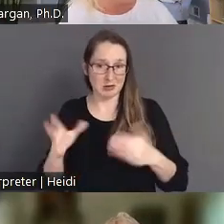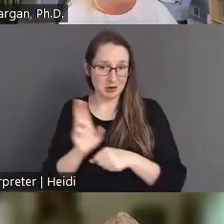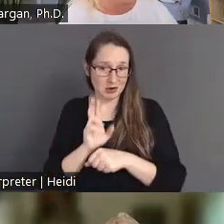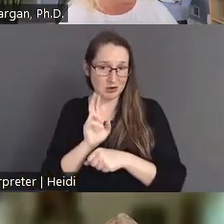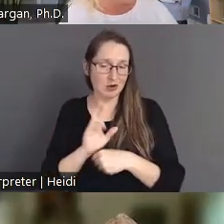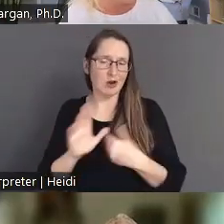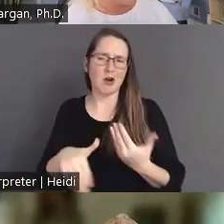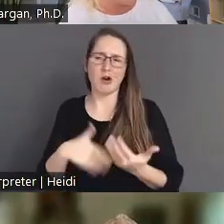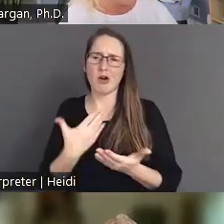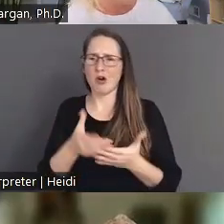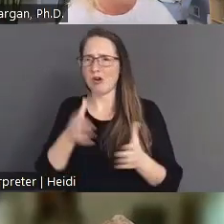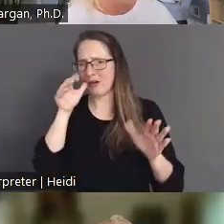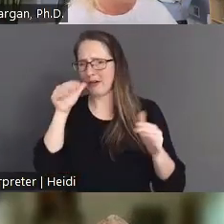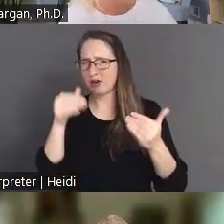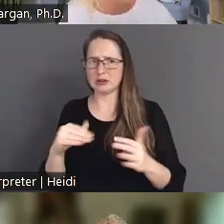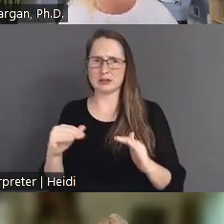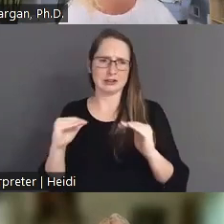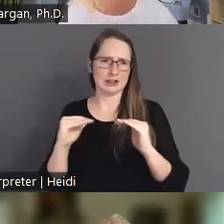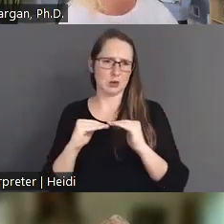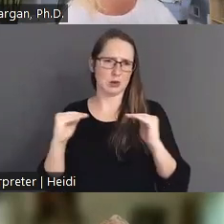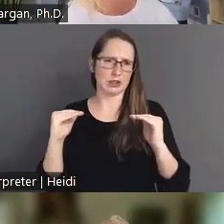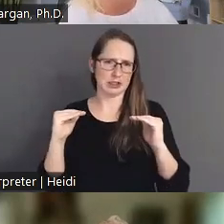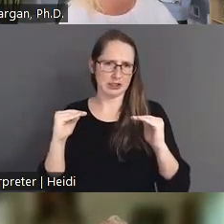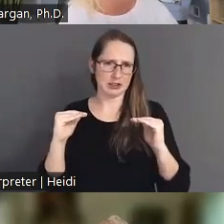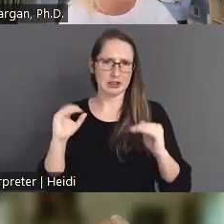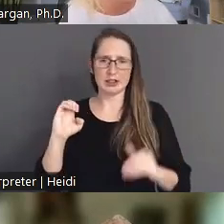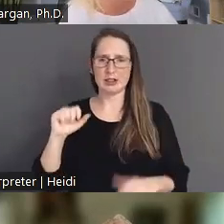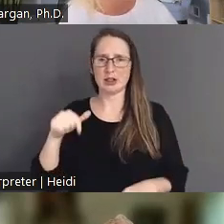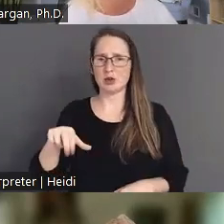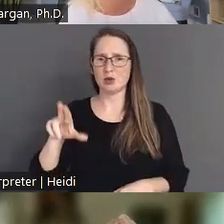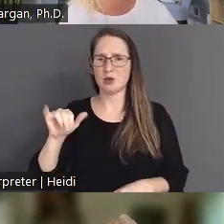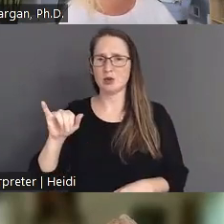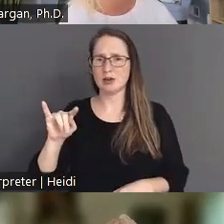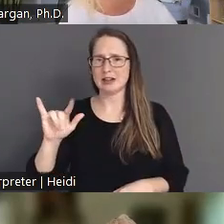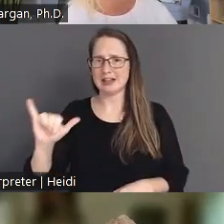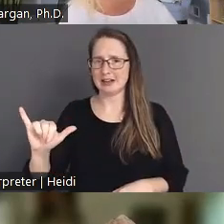all are focused on equity. Let's move to the next slide.